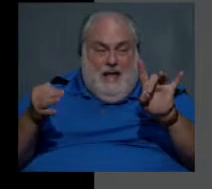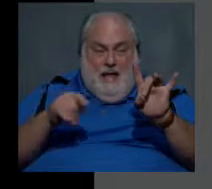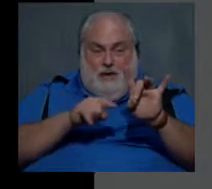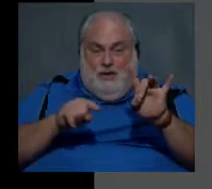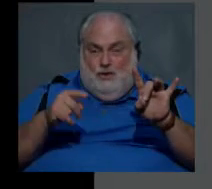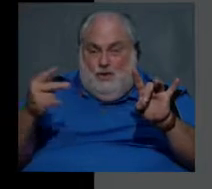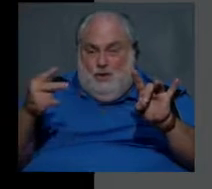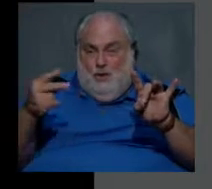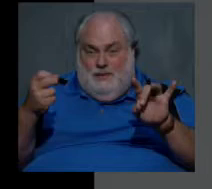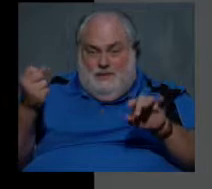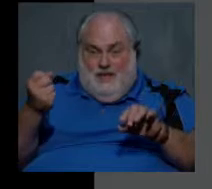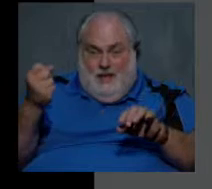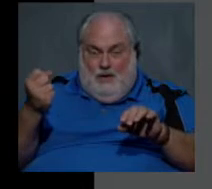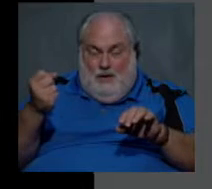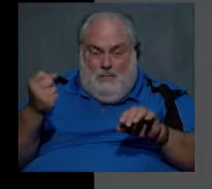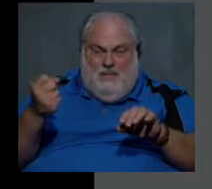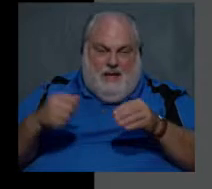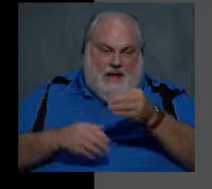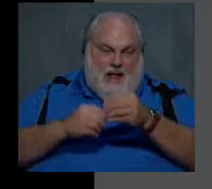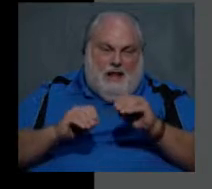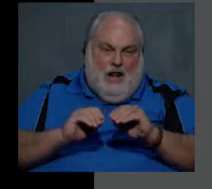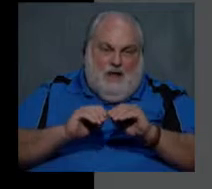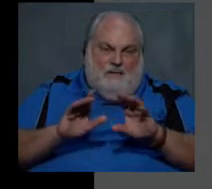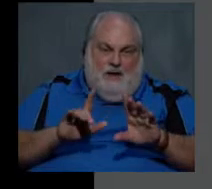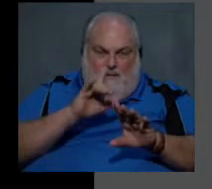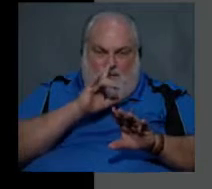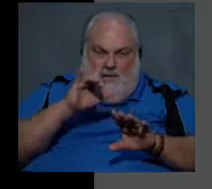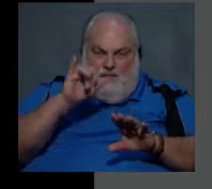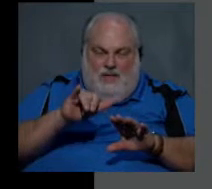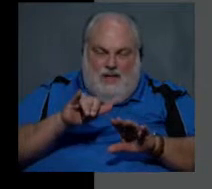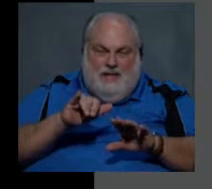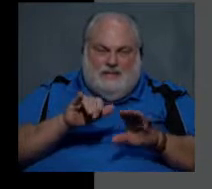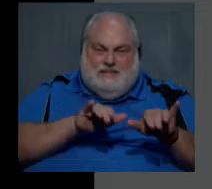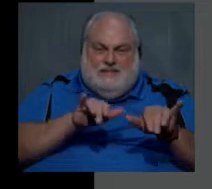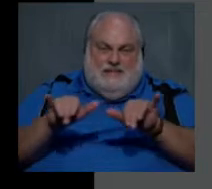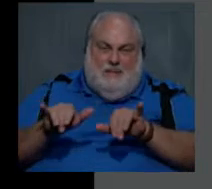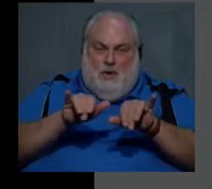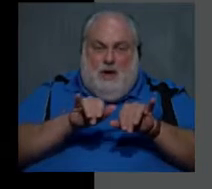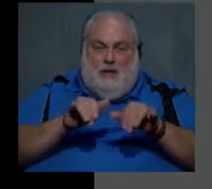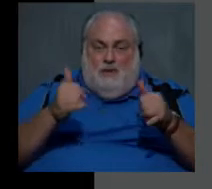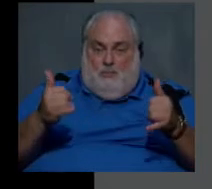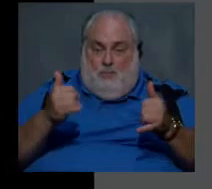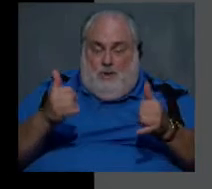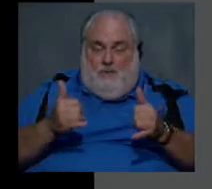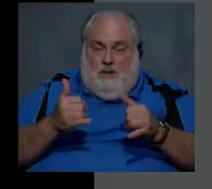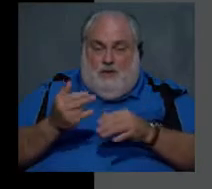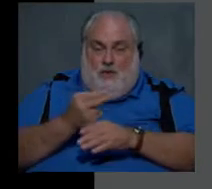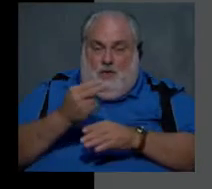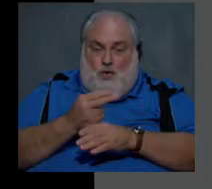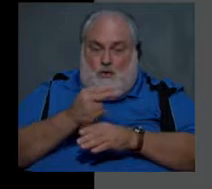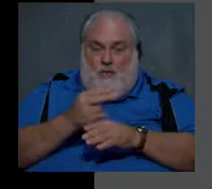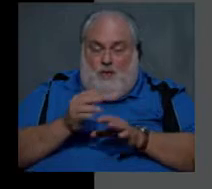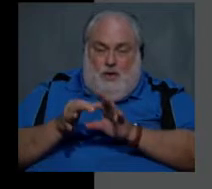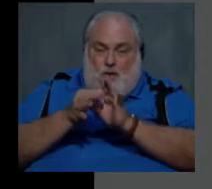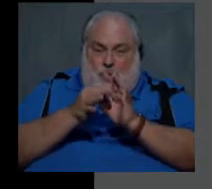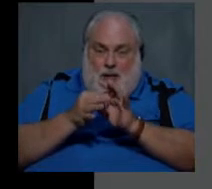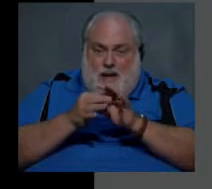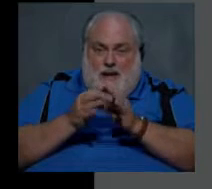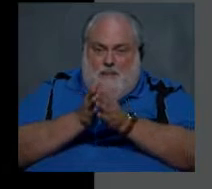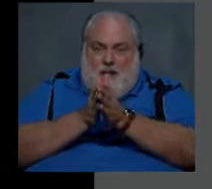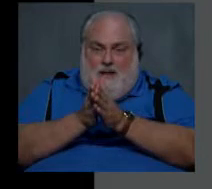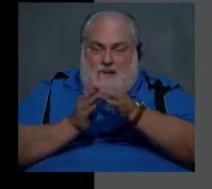on Saturday, but Mr. Schallhorn can clarify that for us. These are similar hours as the previous tenant, the United Methodist